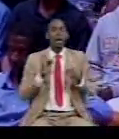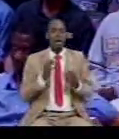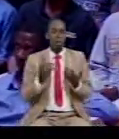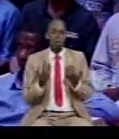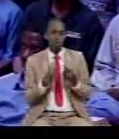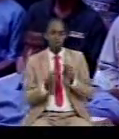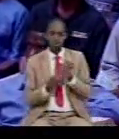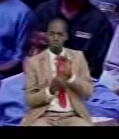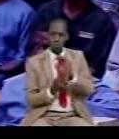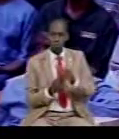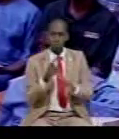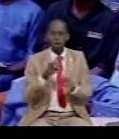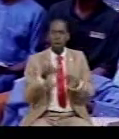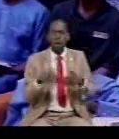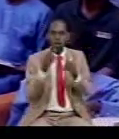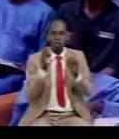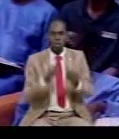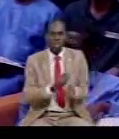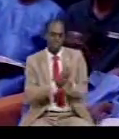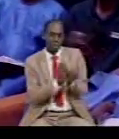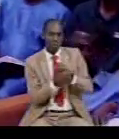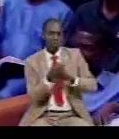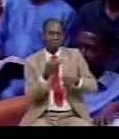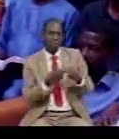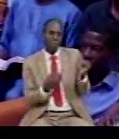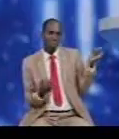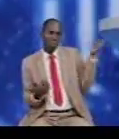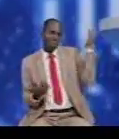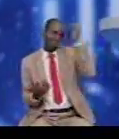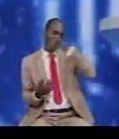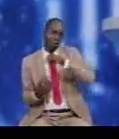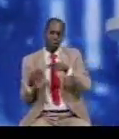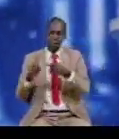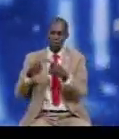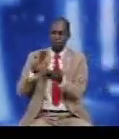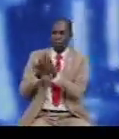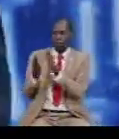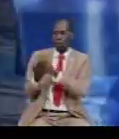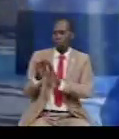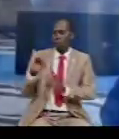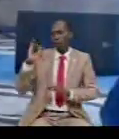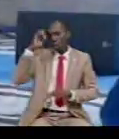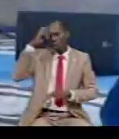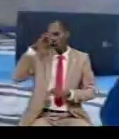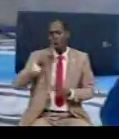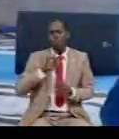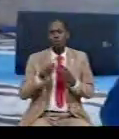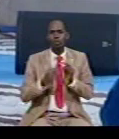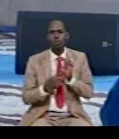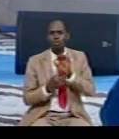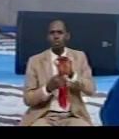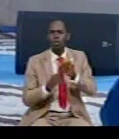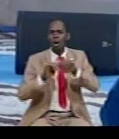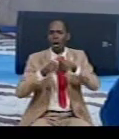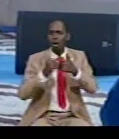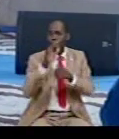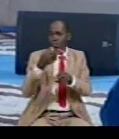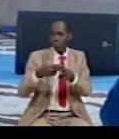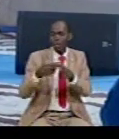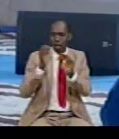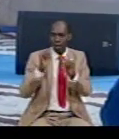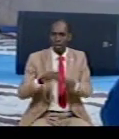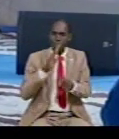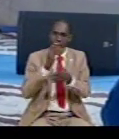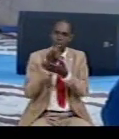turn from being foolish and then you become wise. I came to show you tonight how your name will be written in the book